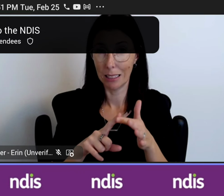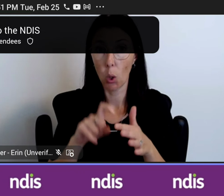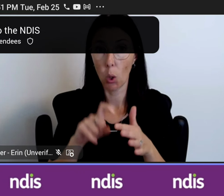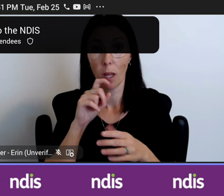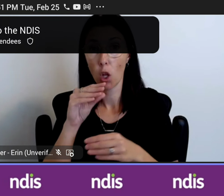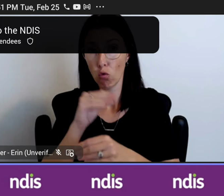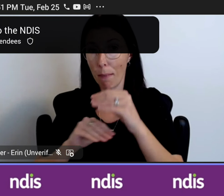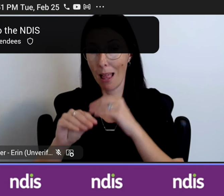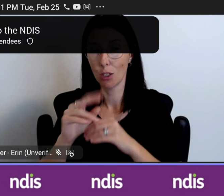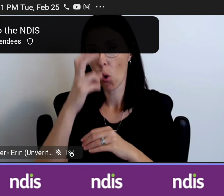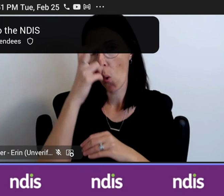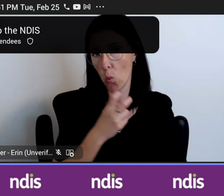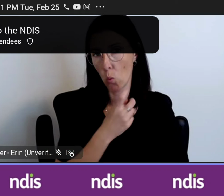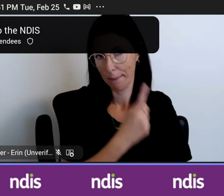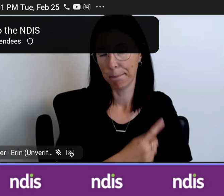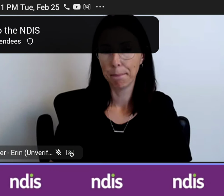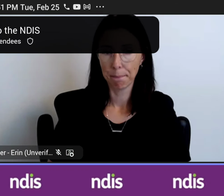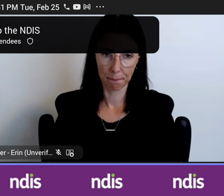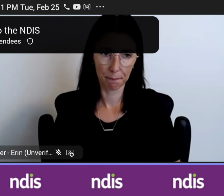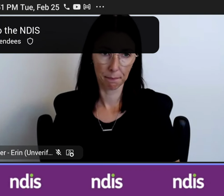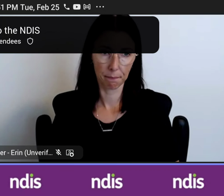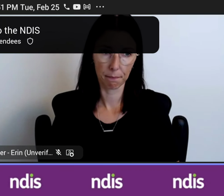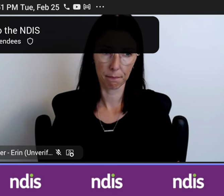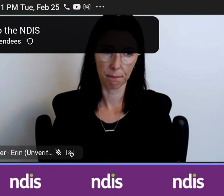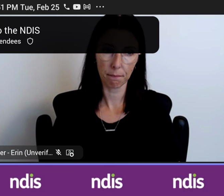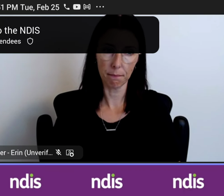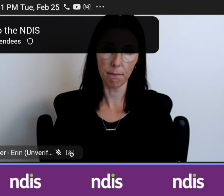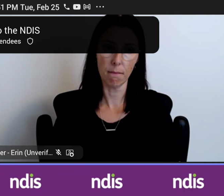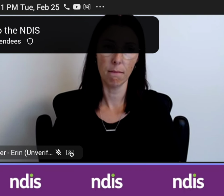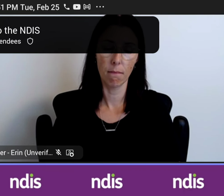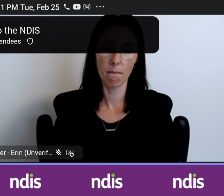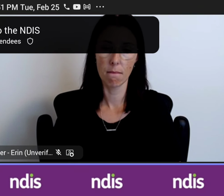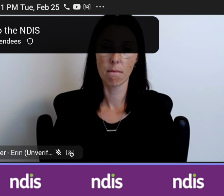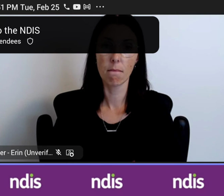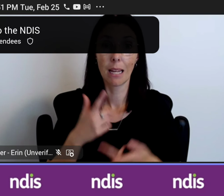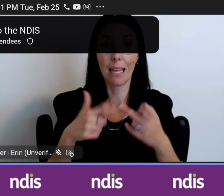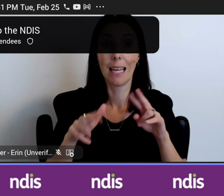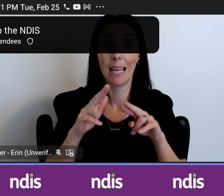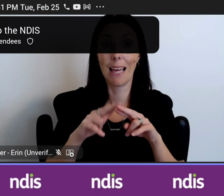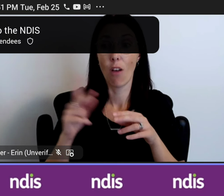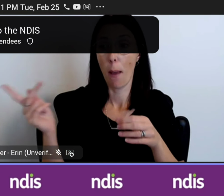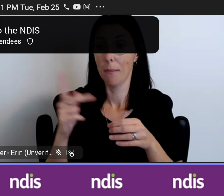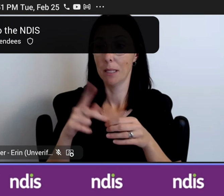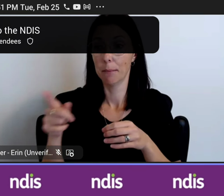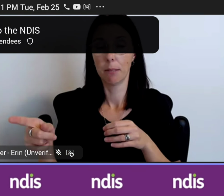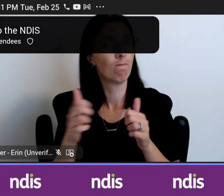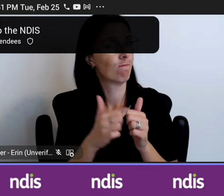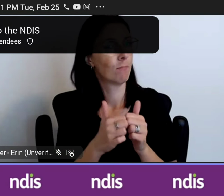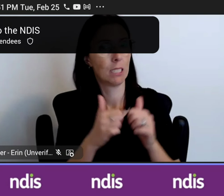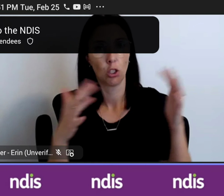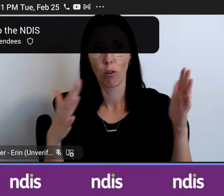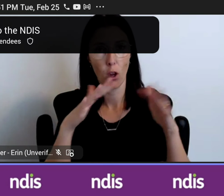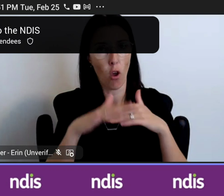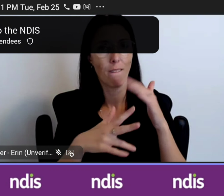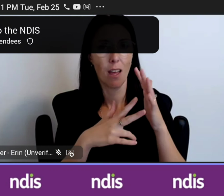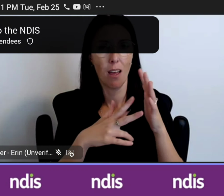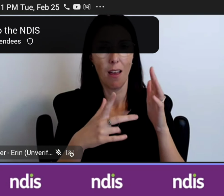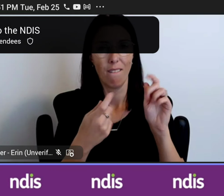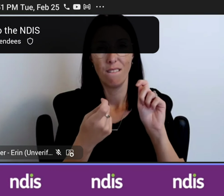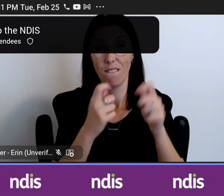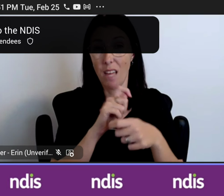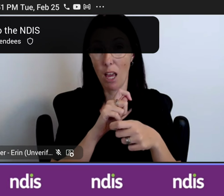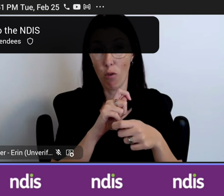already received. So if a participant doesn't agree with the decision to vary or not